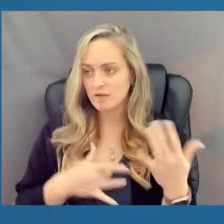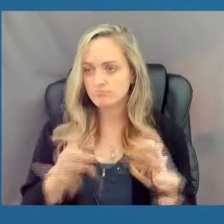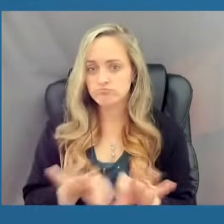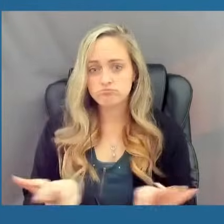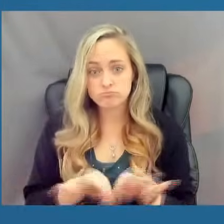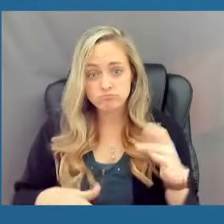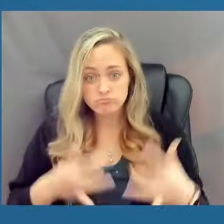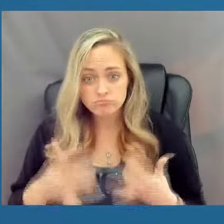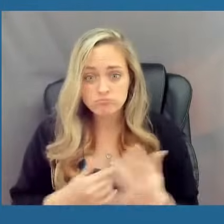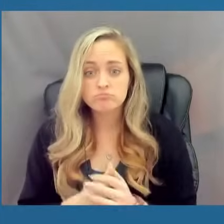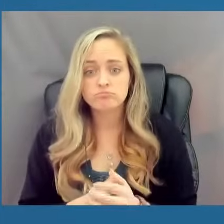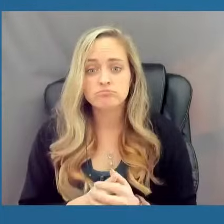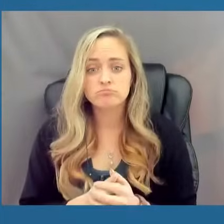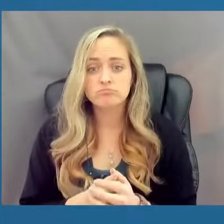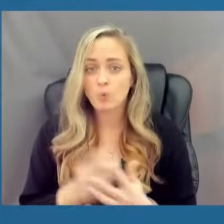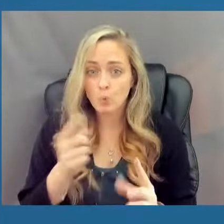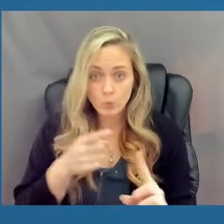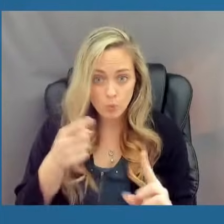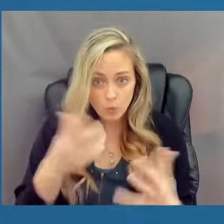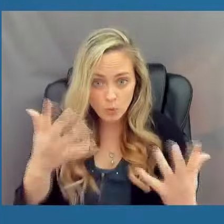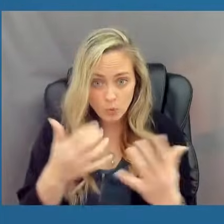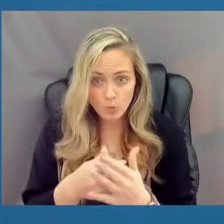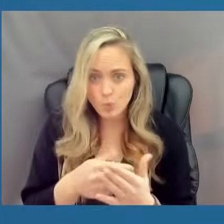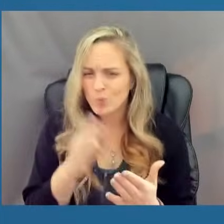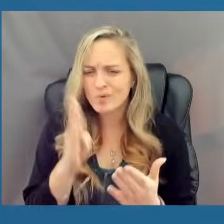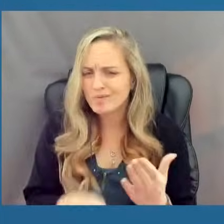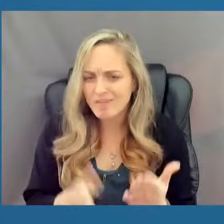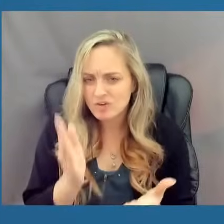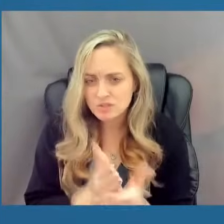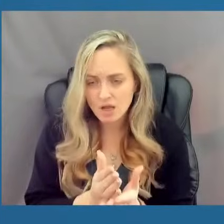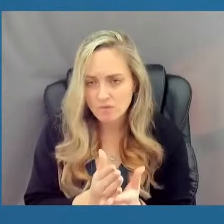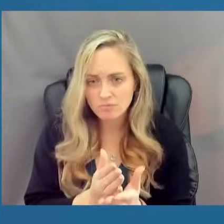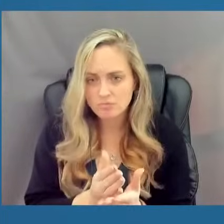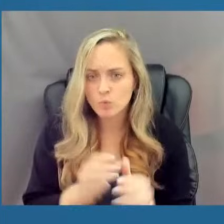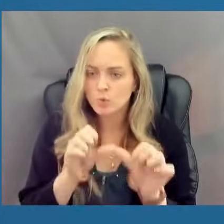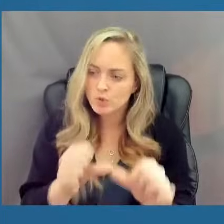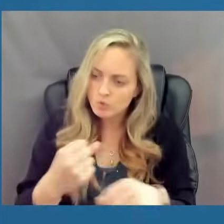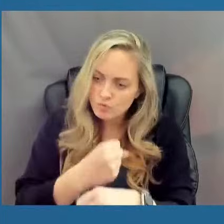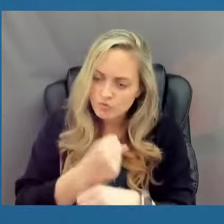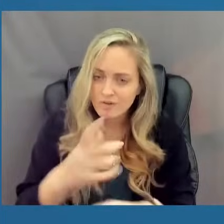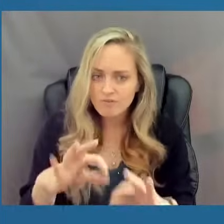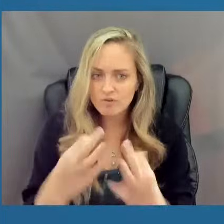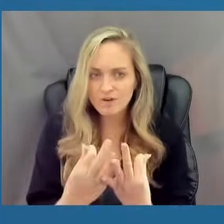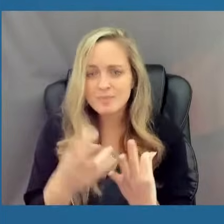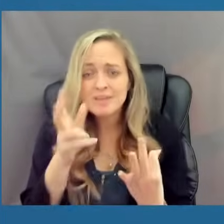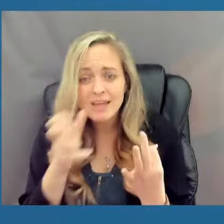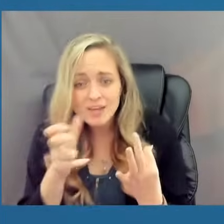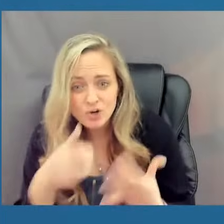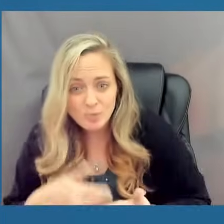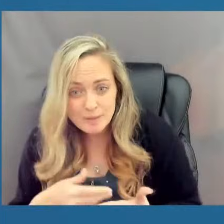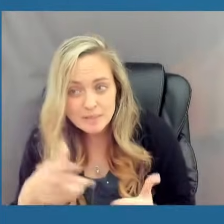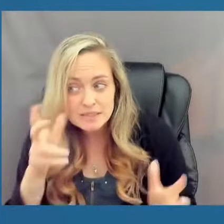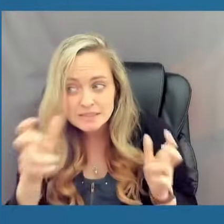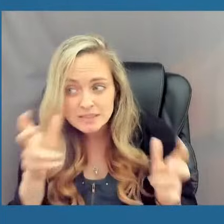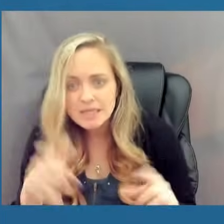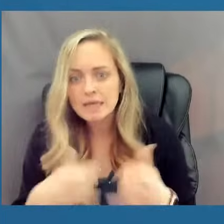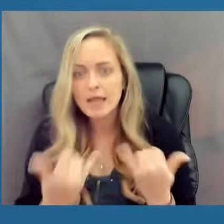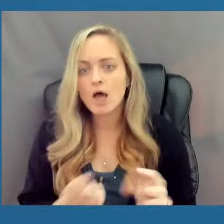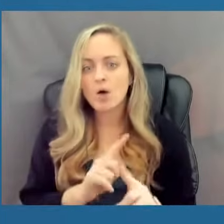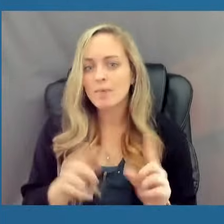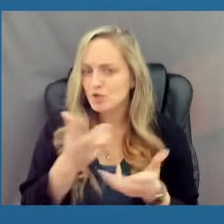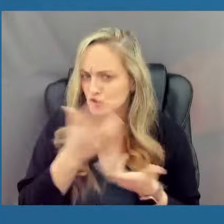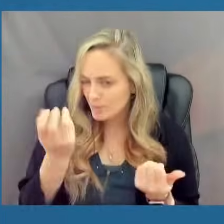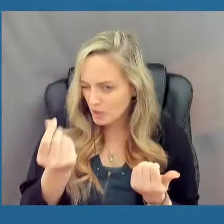So bottom line is this: we're never going to stop fighting for the families. Some little ones I can hear in the distance who are screaming a little bit,